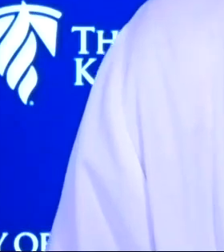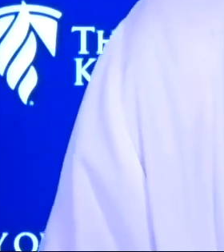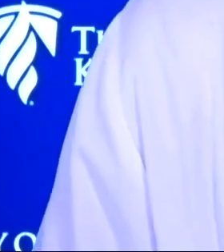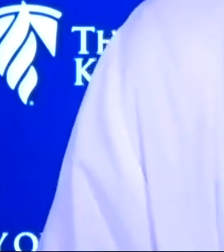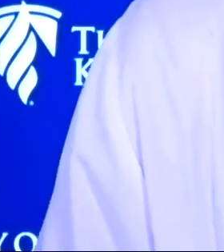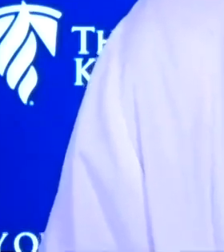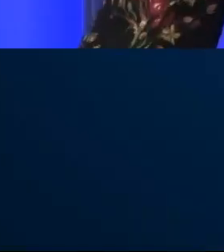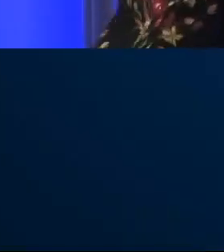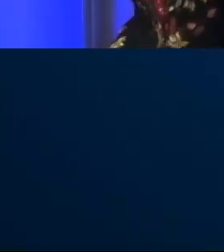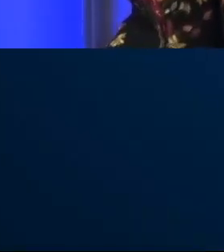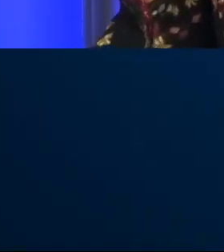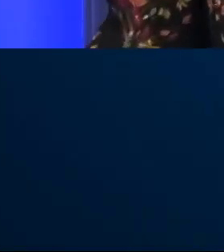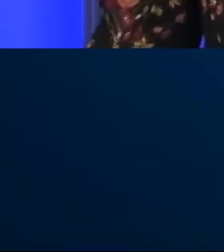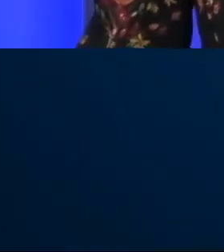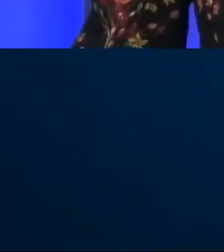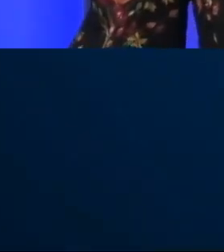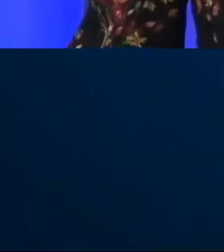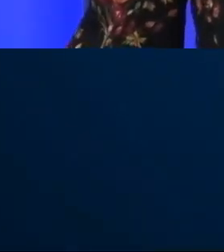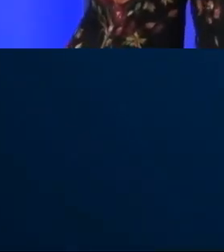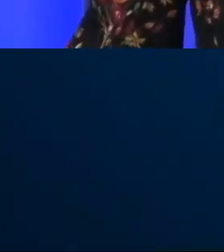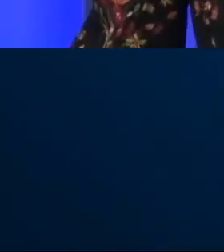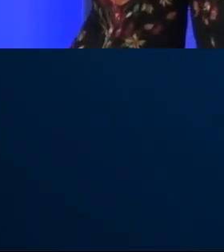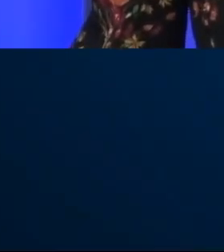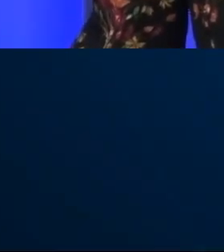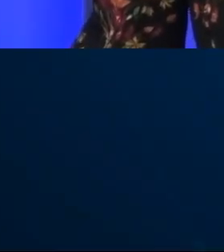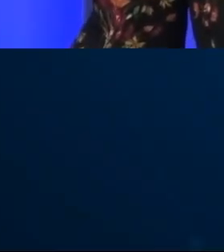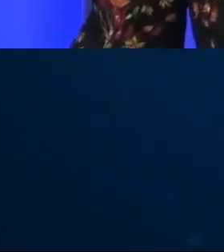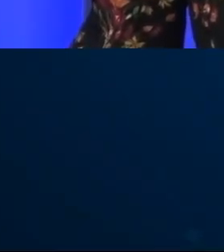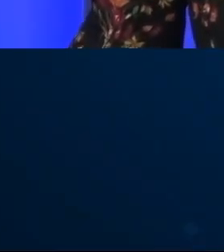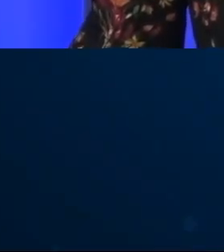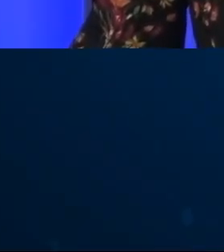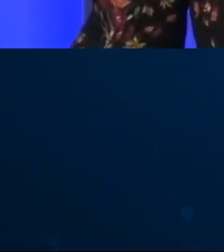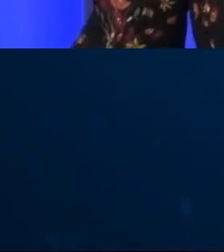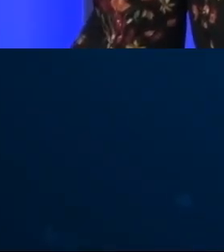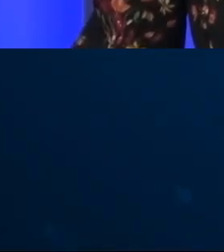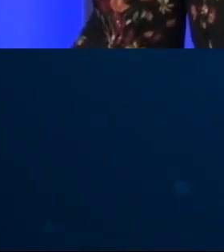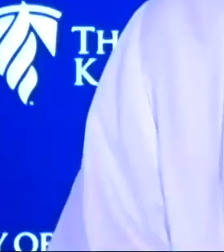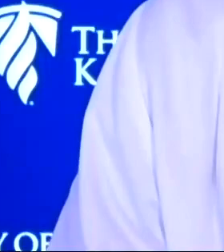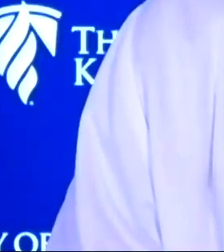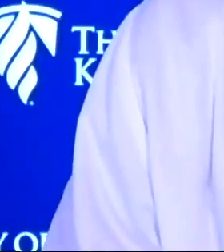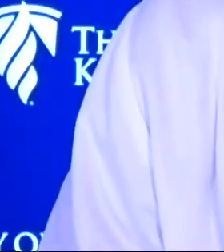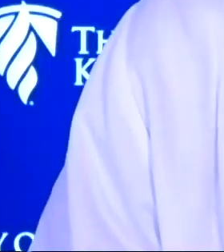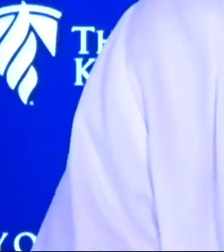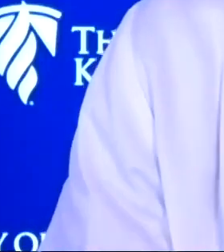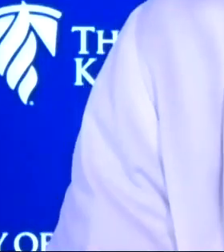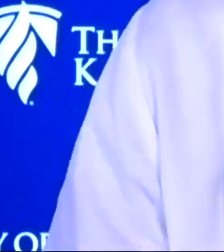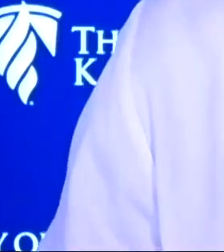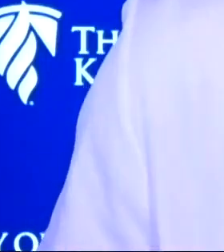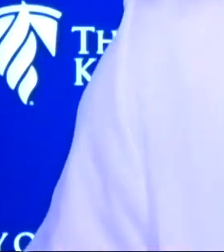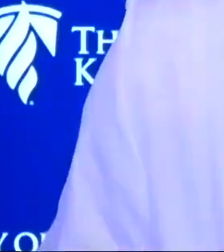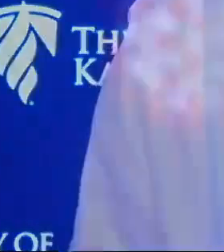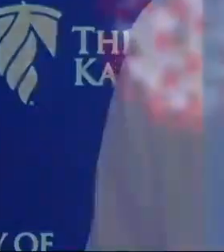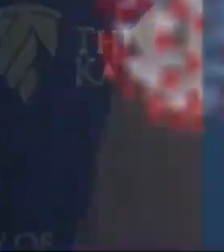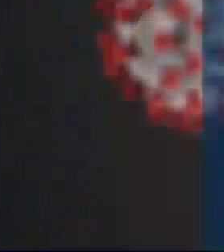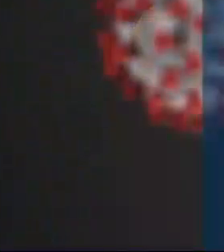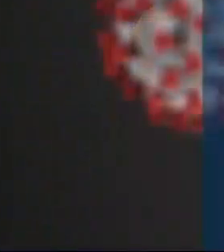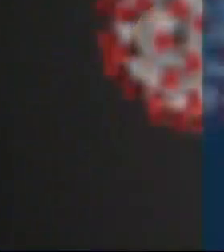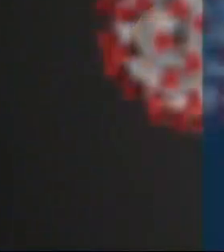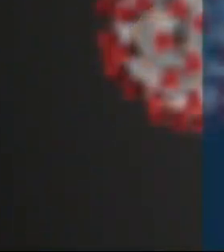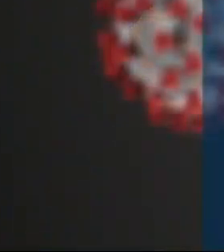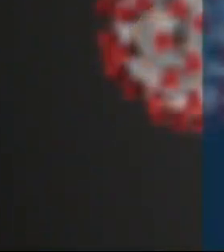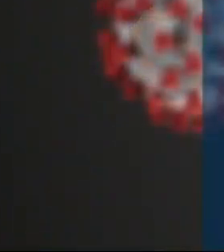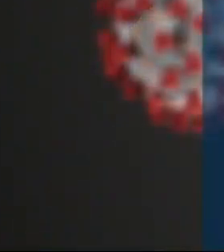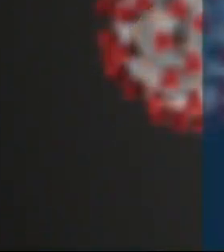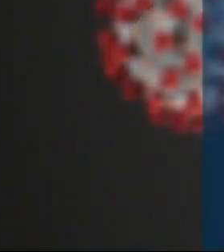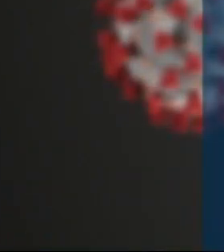be here on Monday. I guess so. I feel that for like the last 2 years. I hear ya. We have 17 active infections right